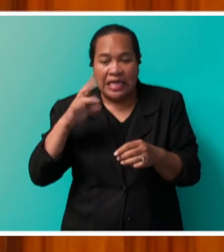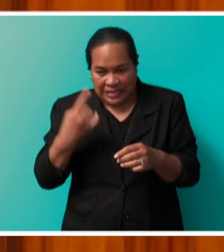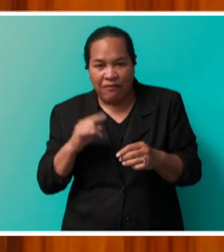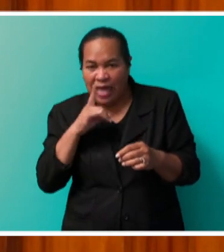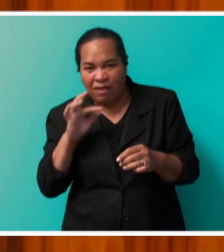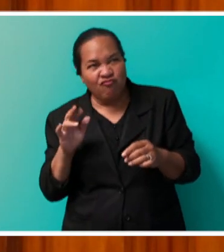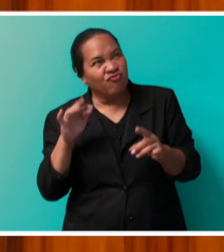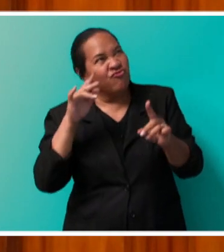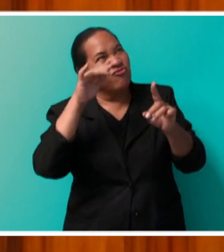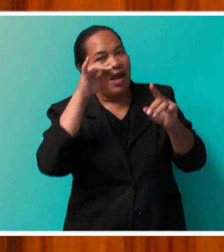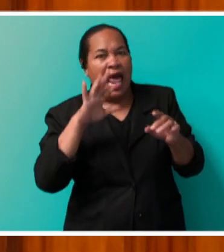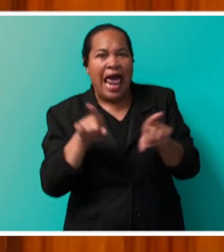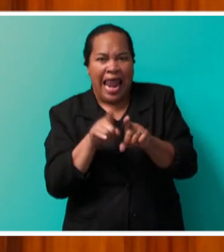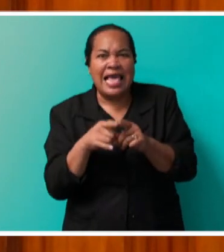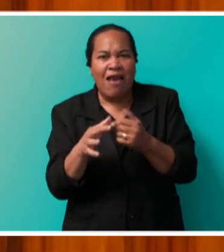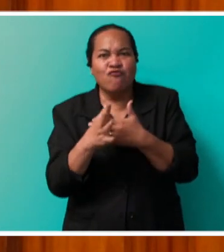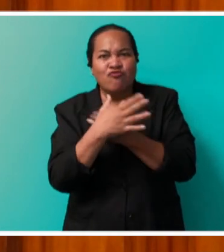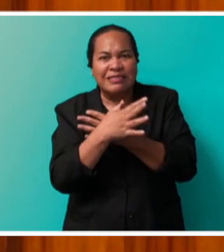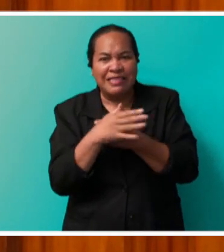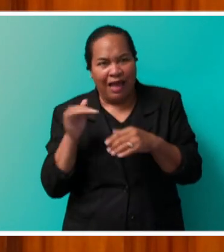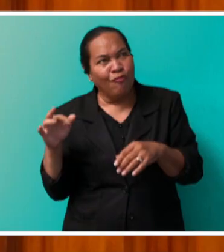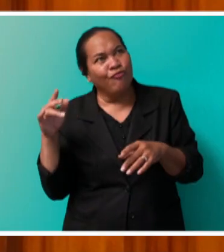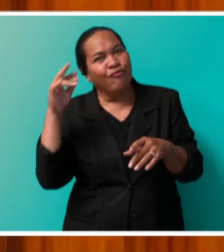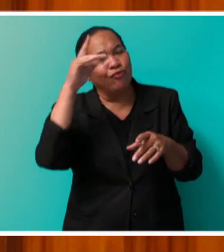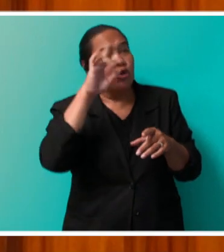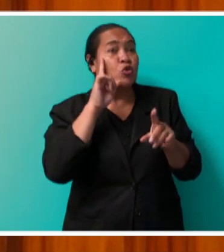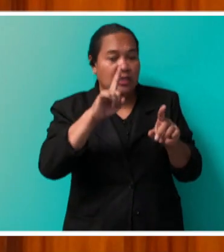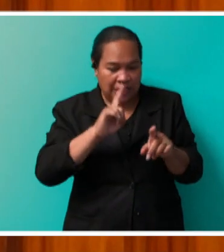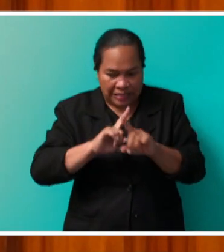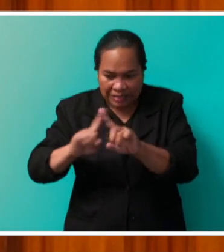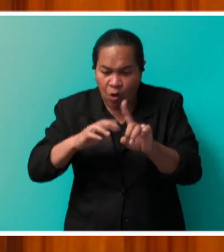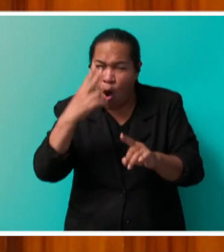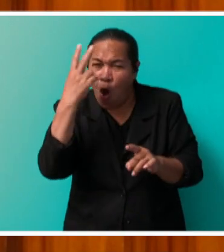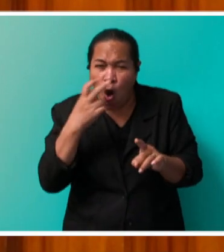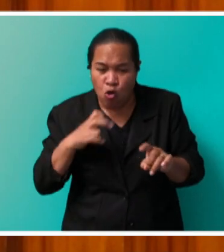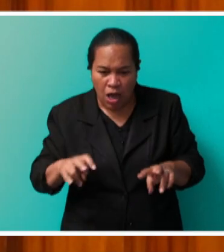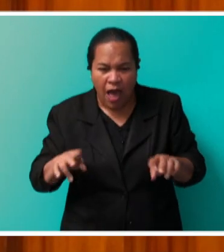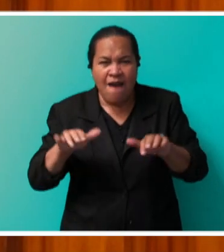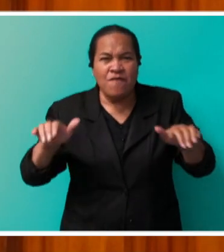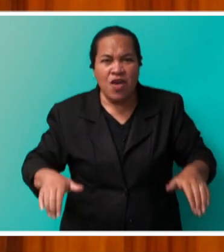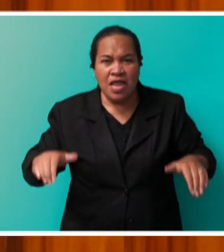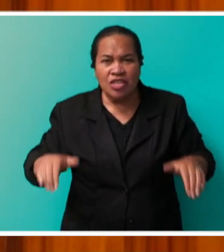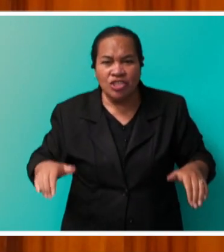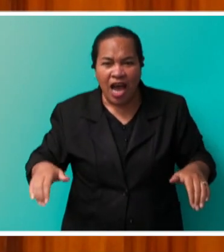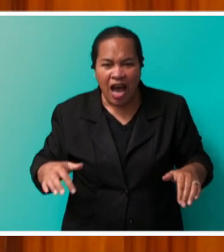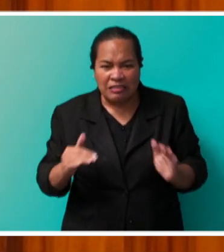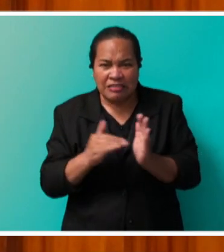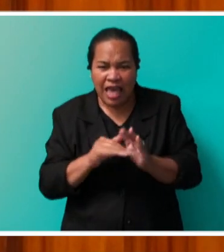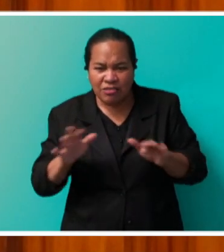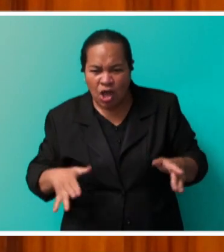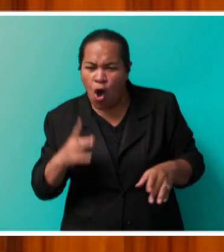wish to attack, and their infestation can be seen in old furniture and in relatively old timber